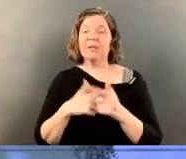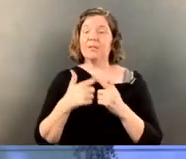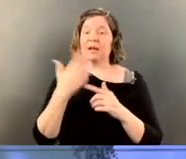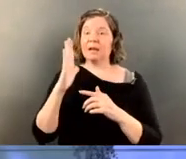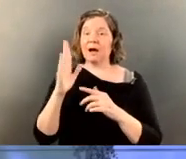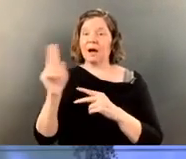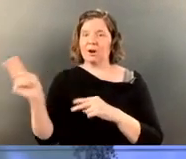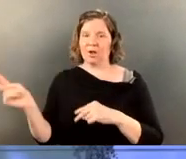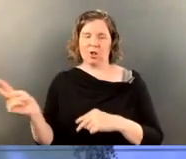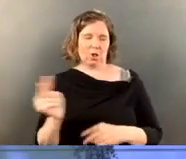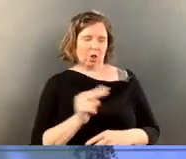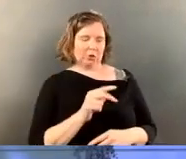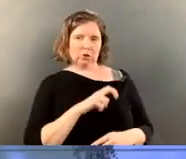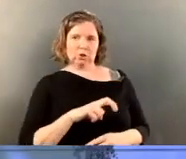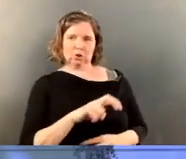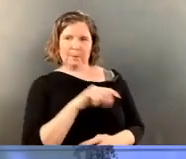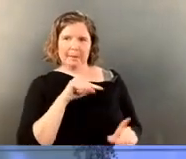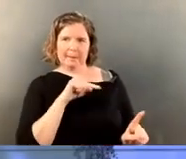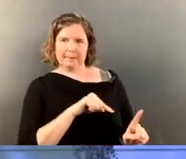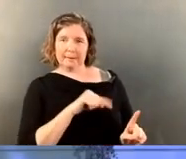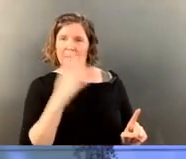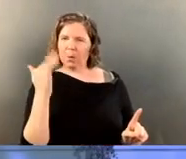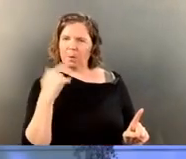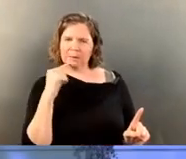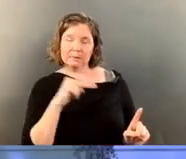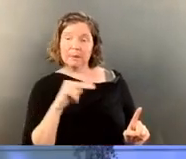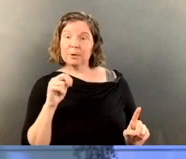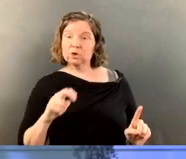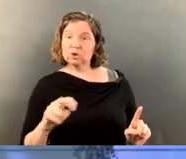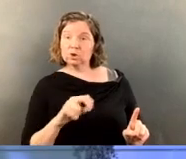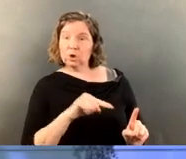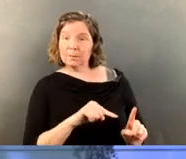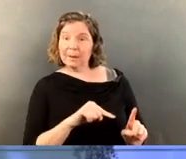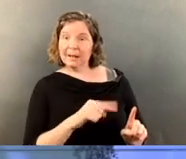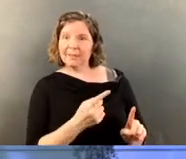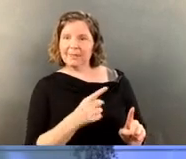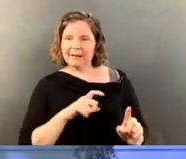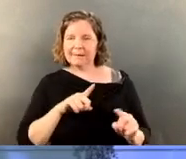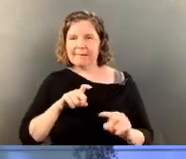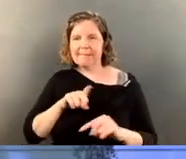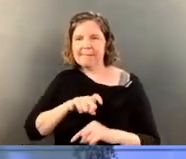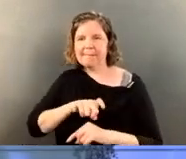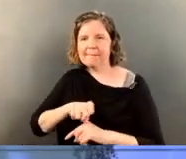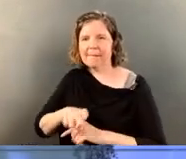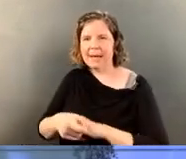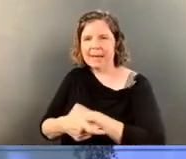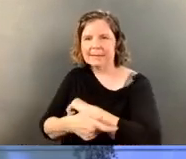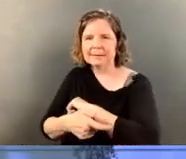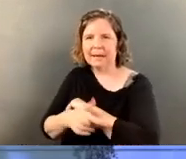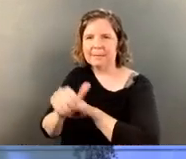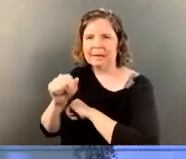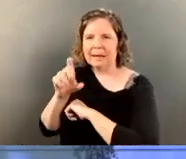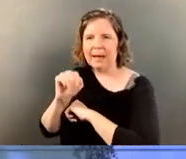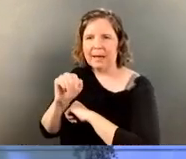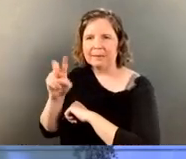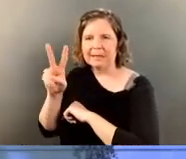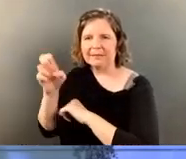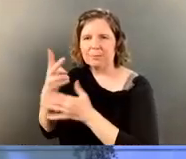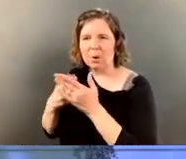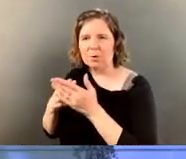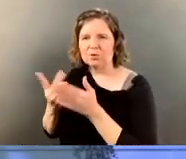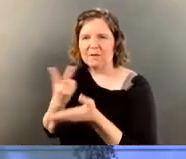to the serpent. Now, why does God turn to a serpent? Because it was a serpent that had come and had tempted Adam and Eve to